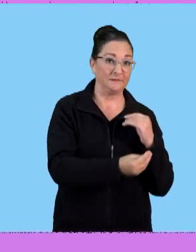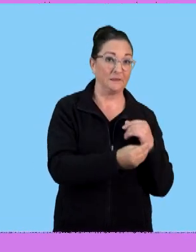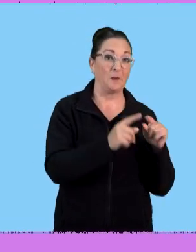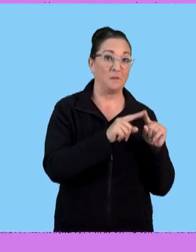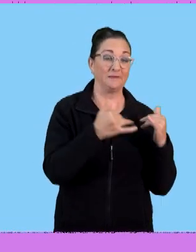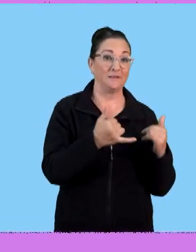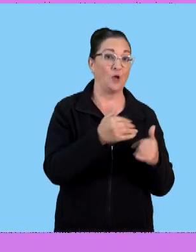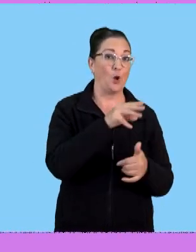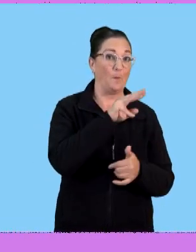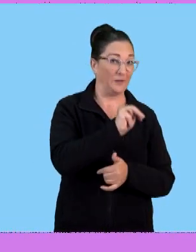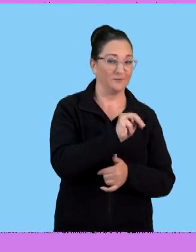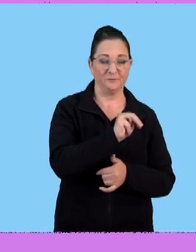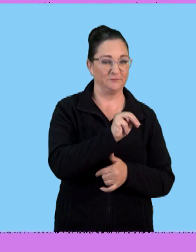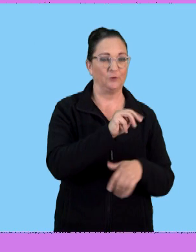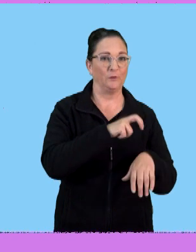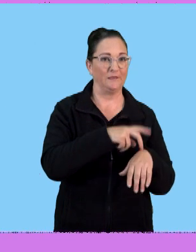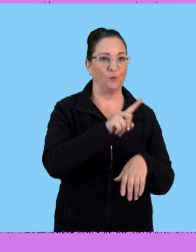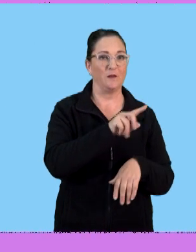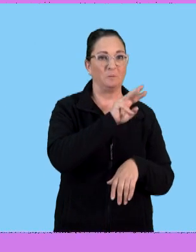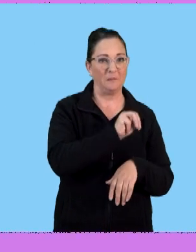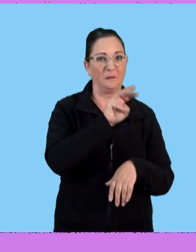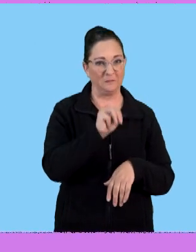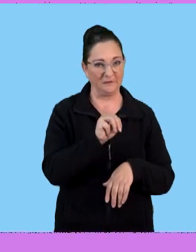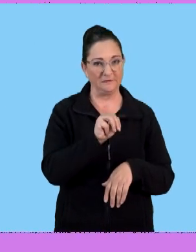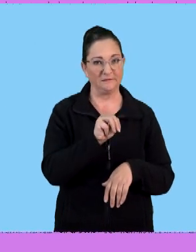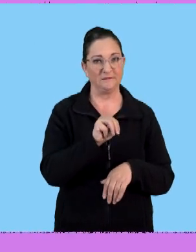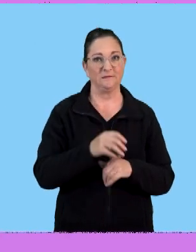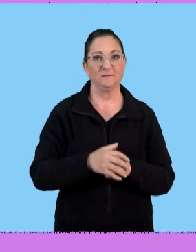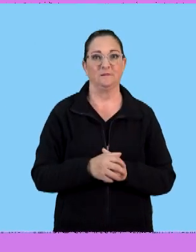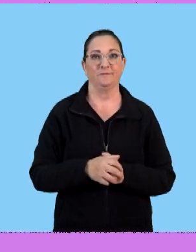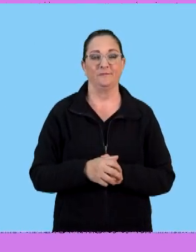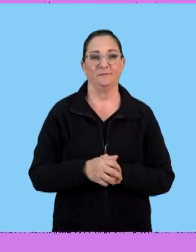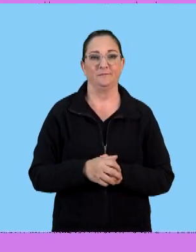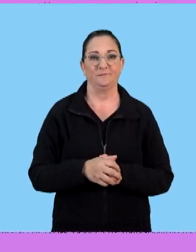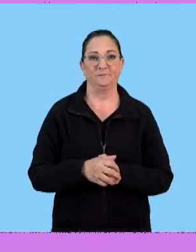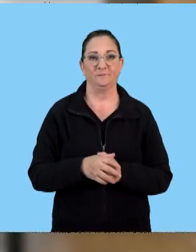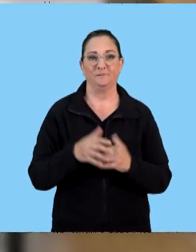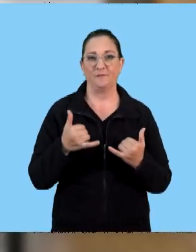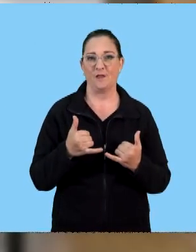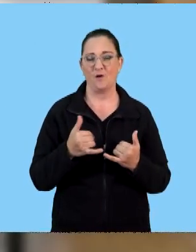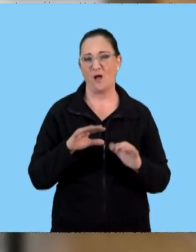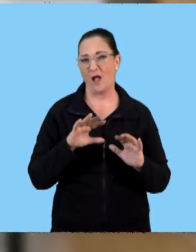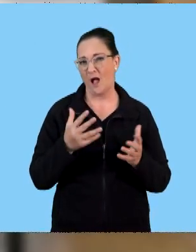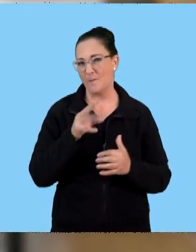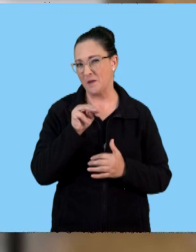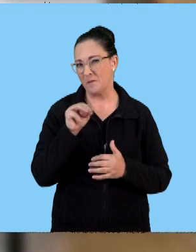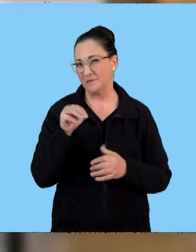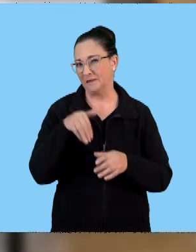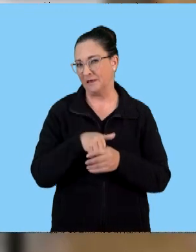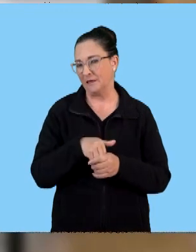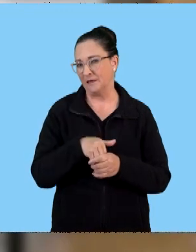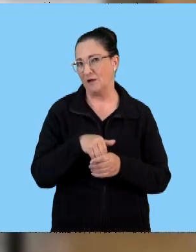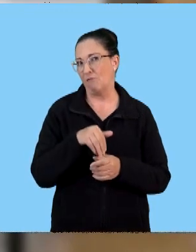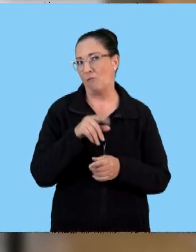D in millimeters. At this point in time, we have an answer in meters, right? So, quick question, how